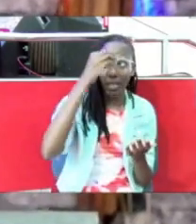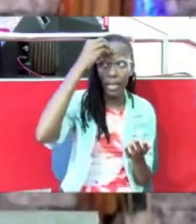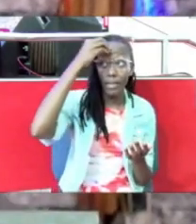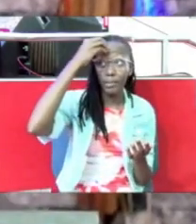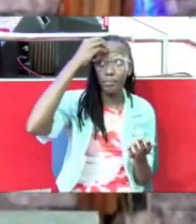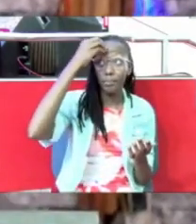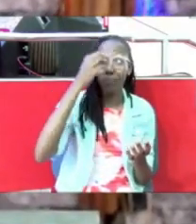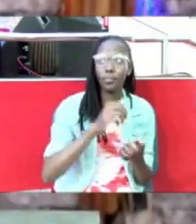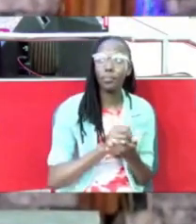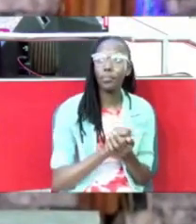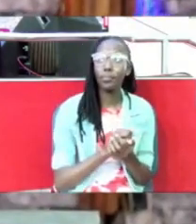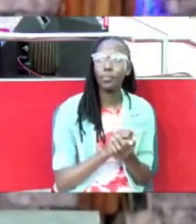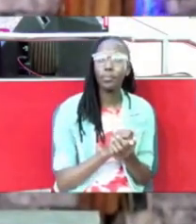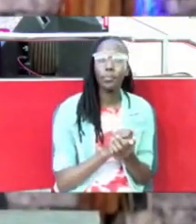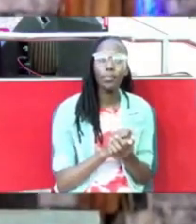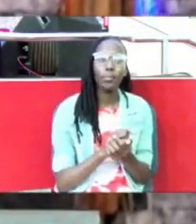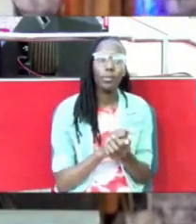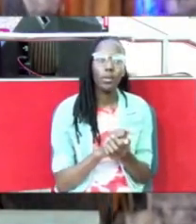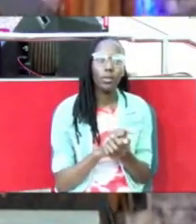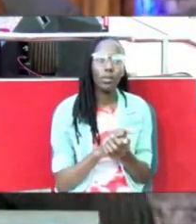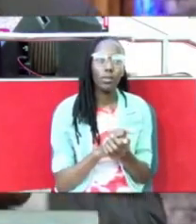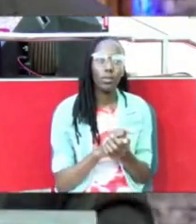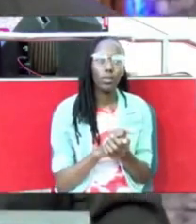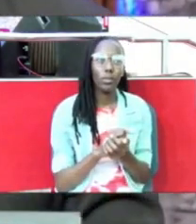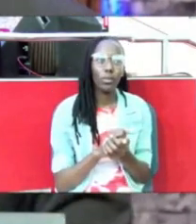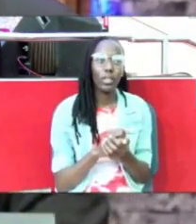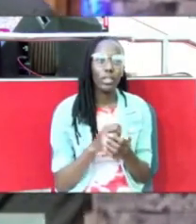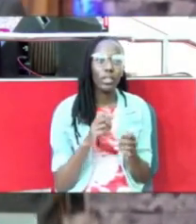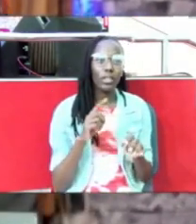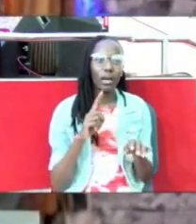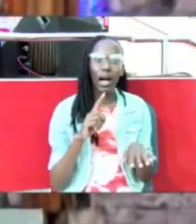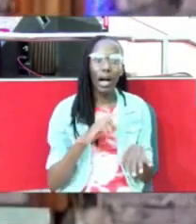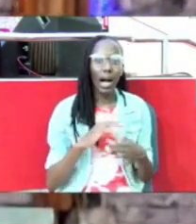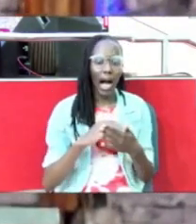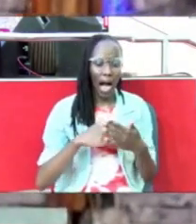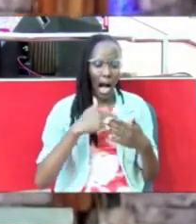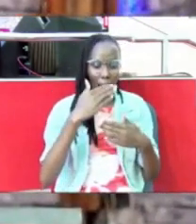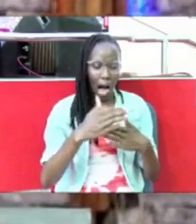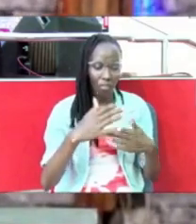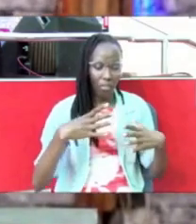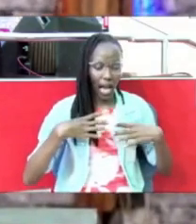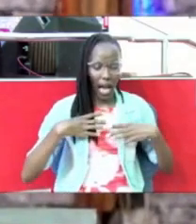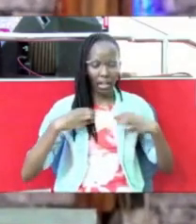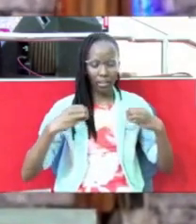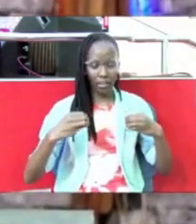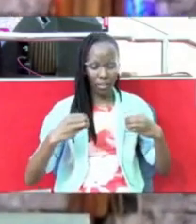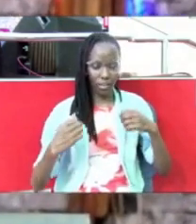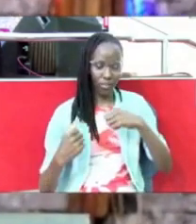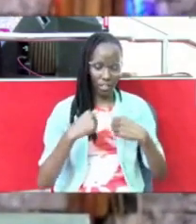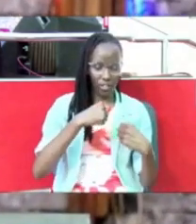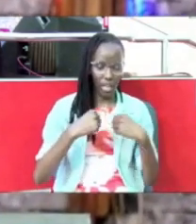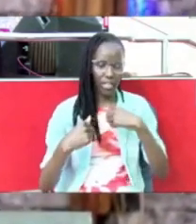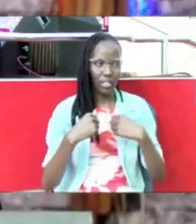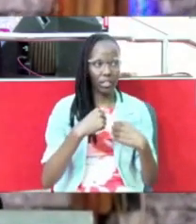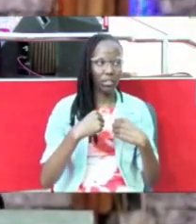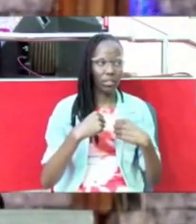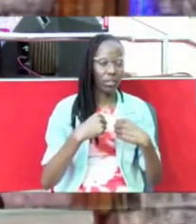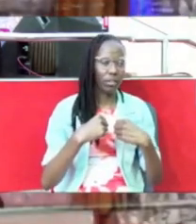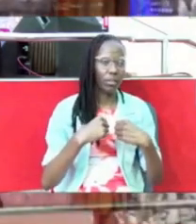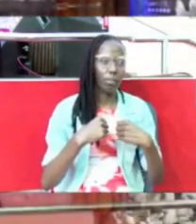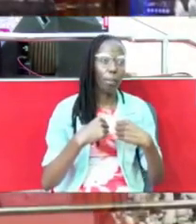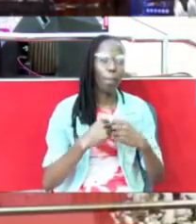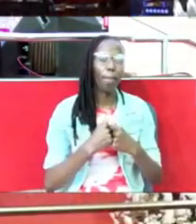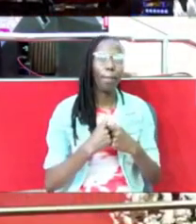nne ambalo tunasoma. That despite accepting the challenge. Ya kwamba hata baada ya